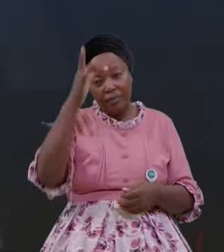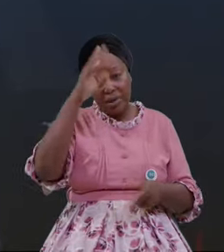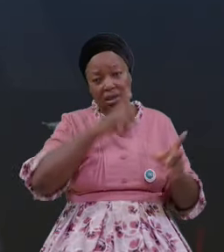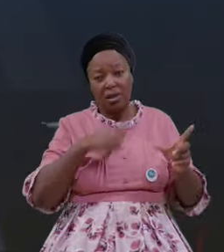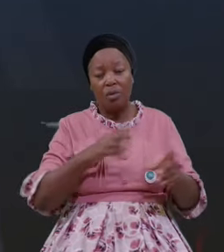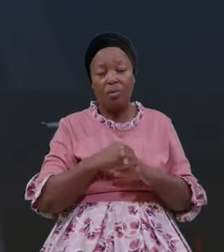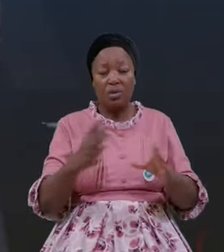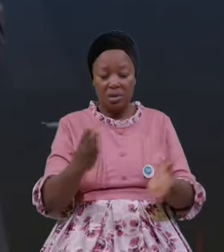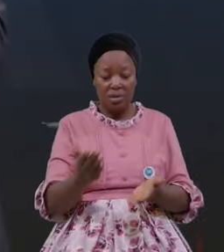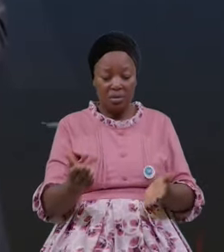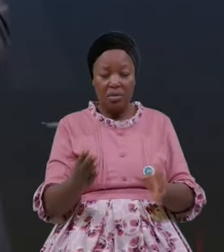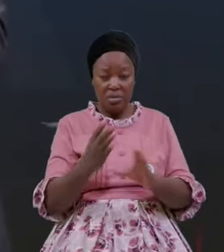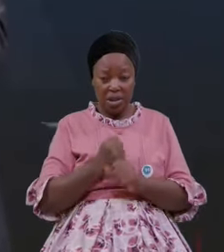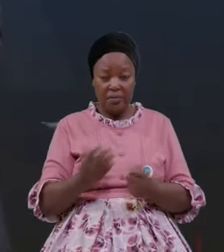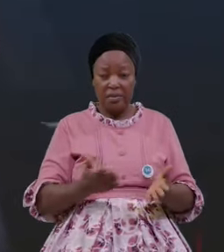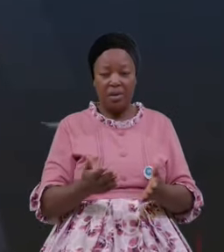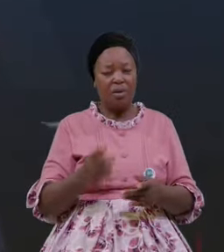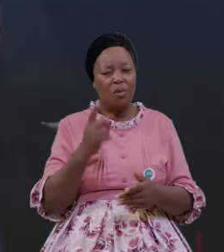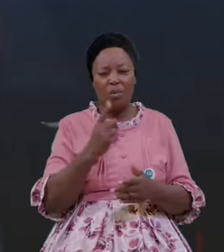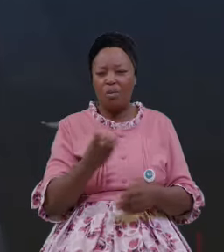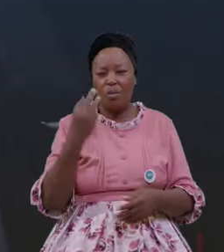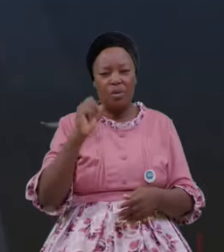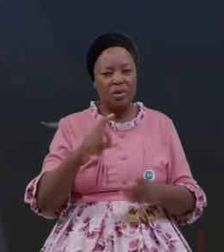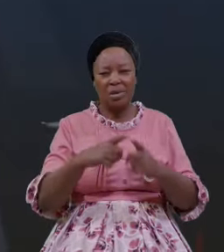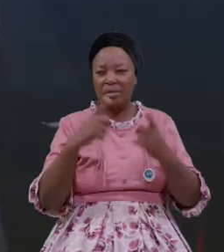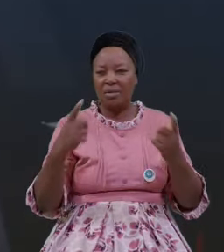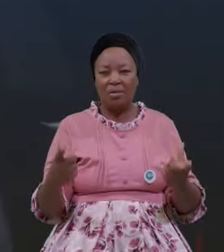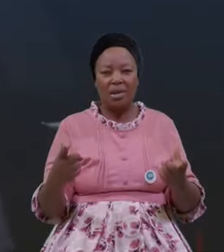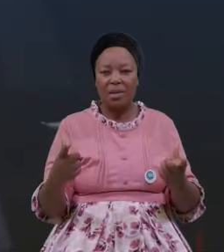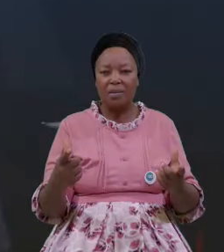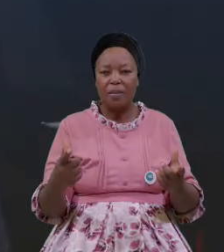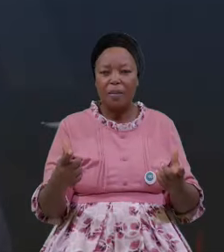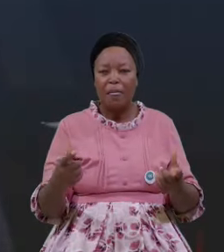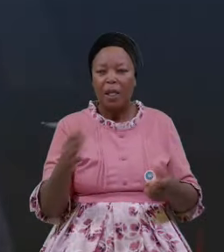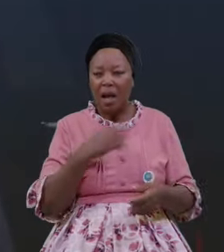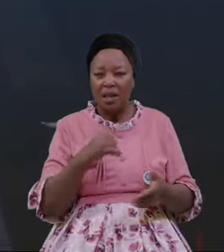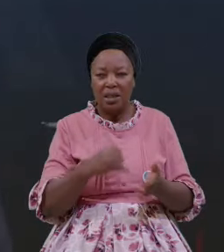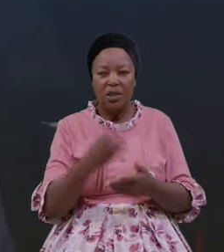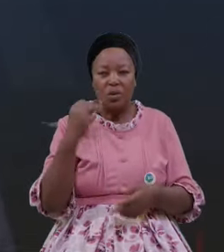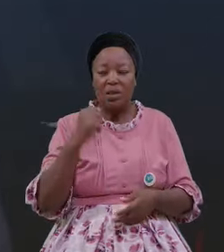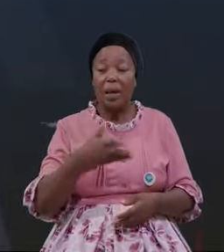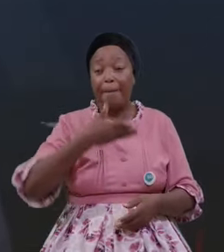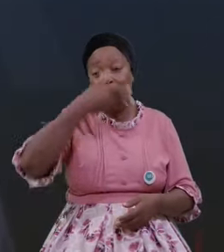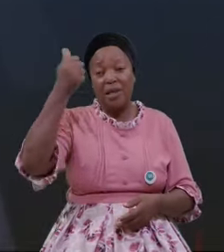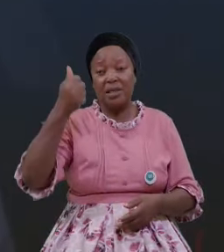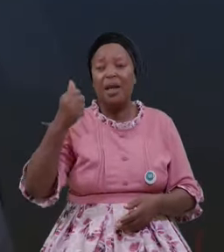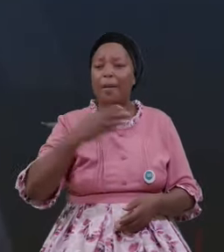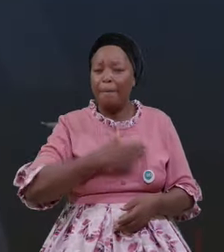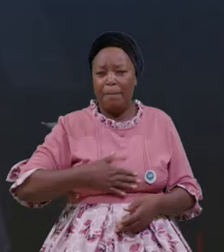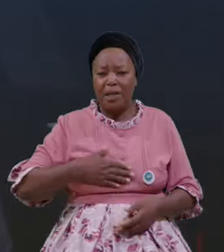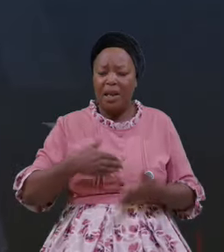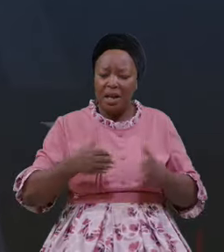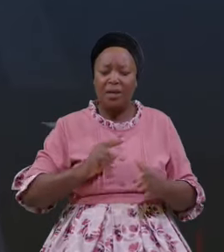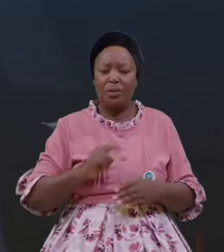please, let's be fast, please. We want to honor the governor, honor the indigents, honor the kingdom here tonight